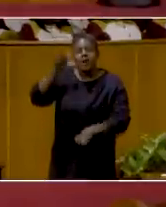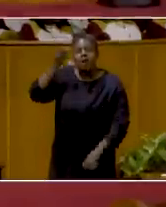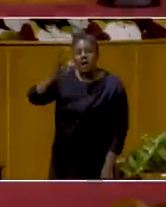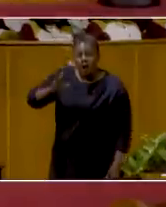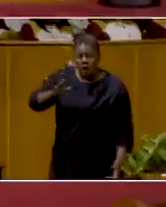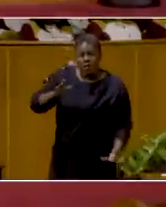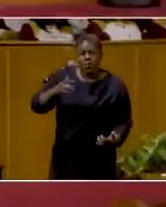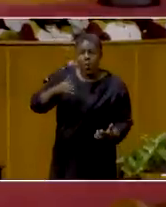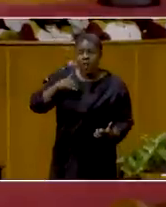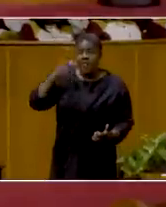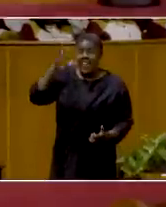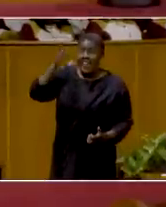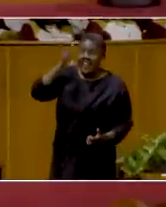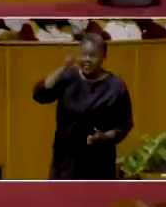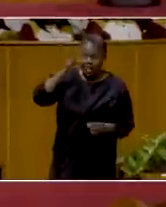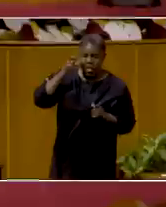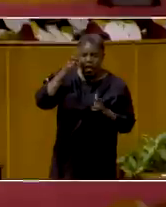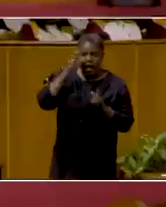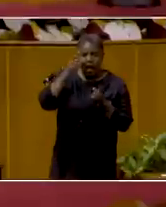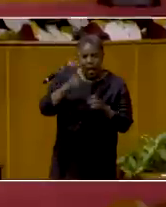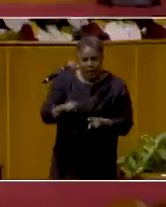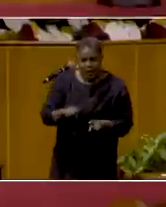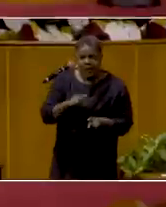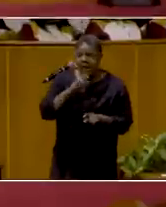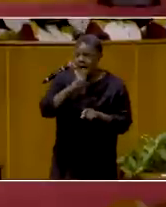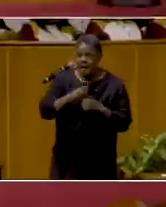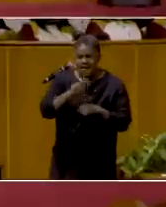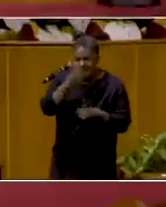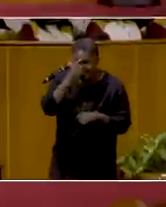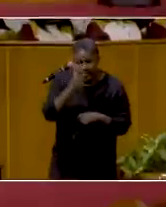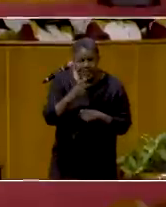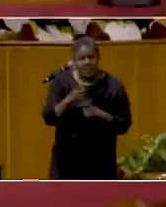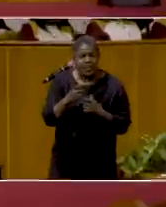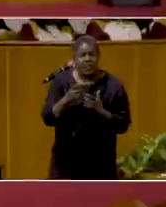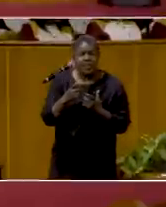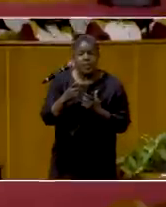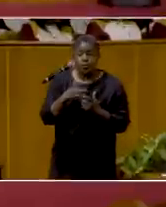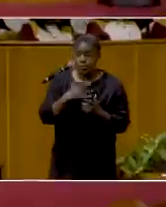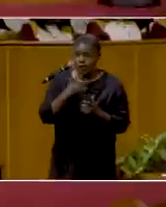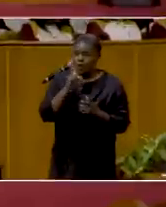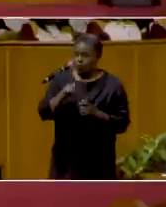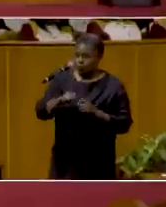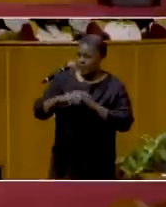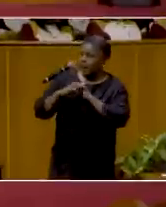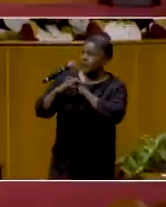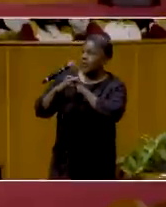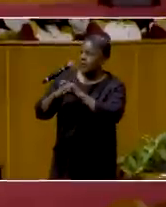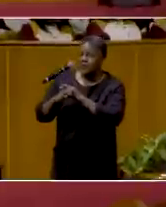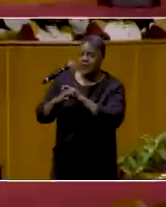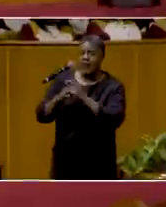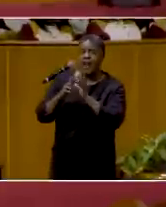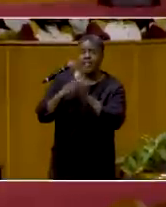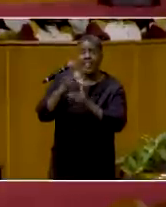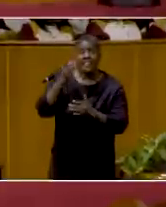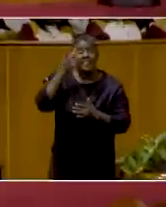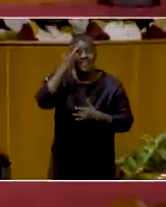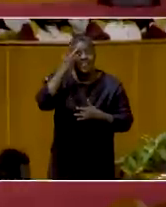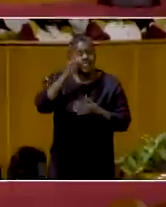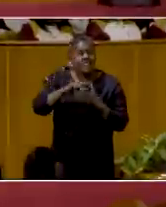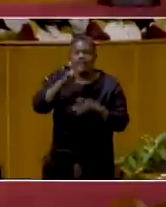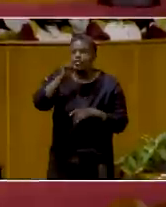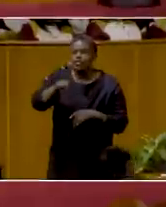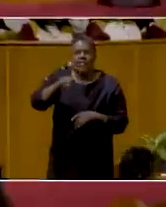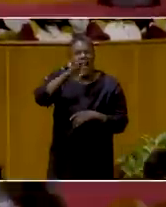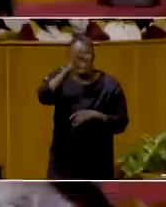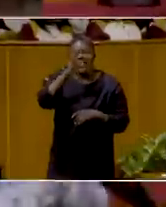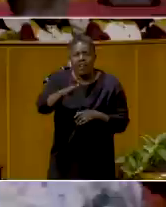when you've got evil that doesn't make sense, tragedy that you should have been protected from, sickness that should never have found